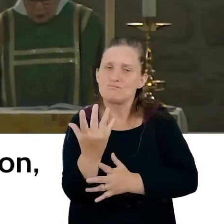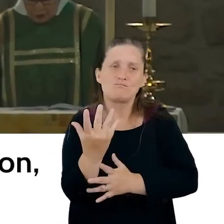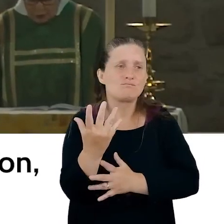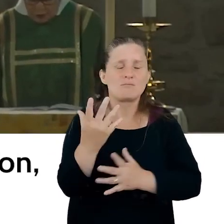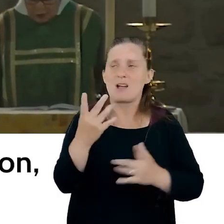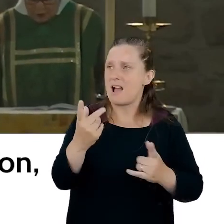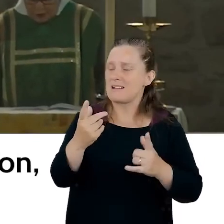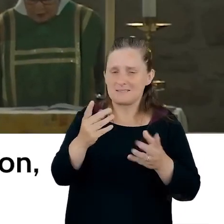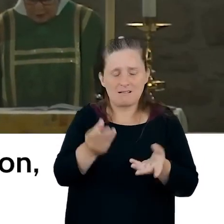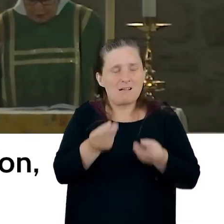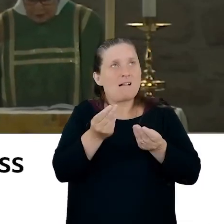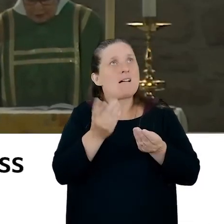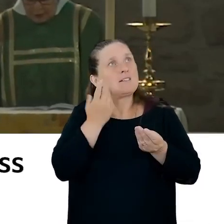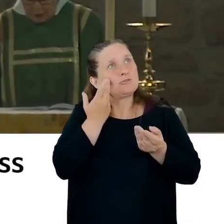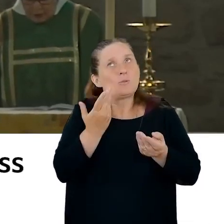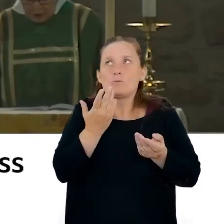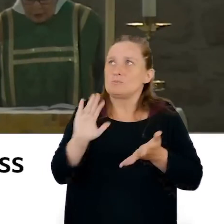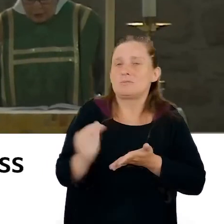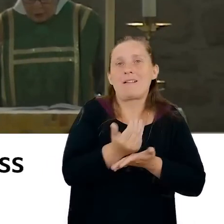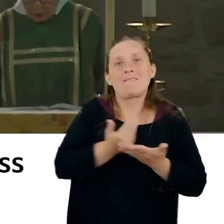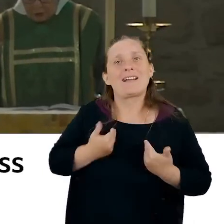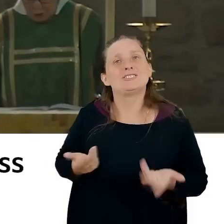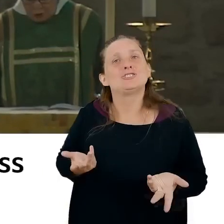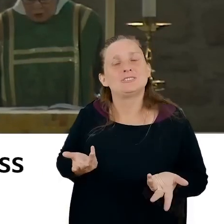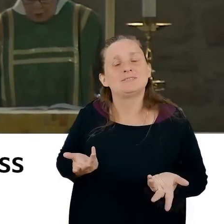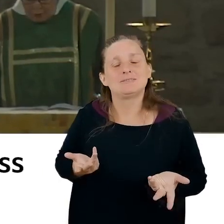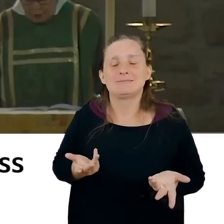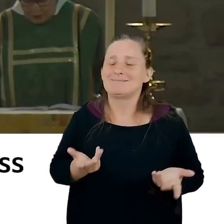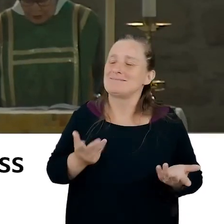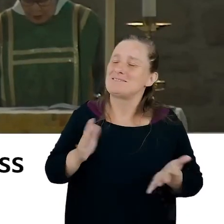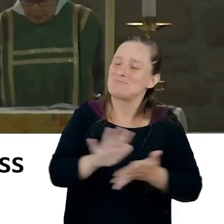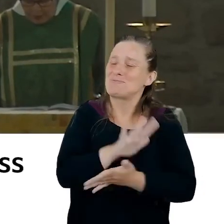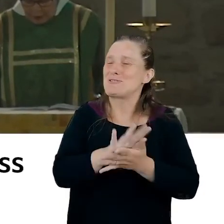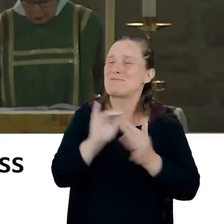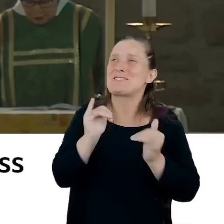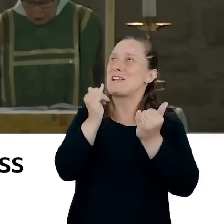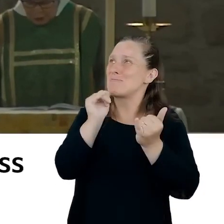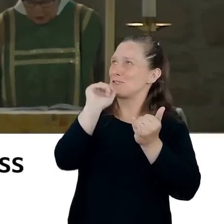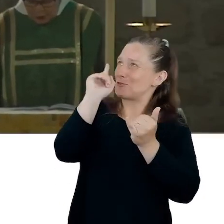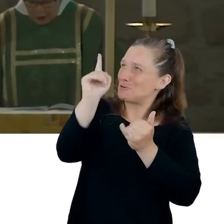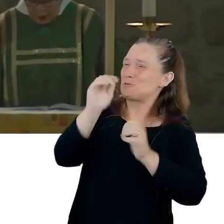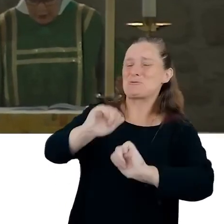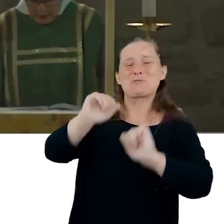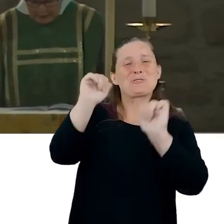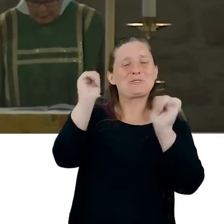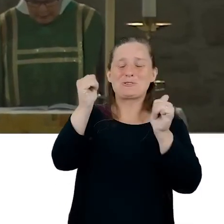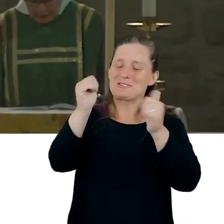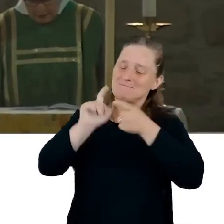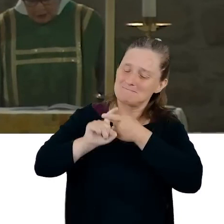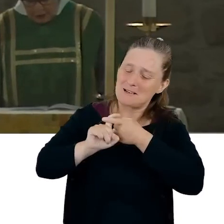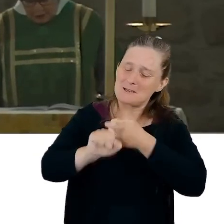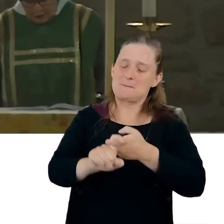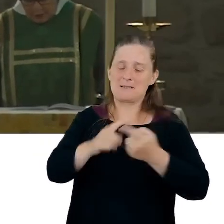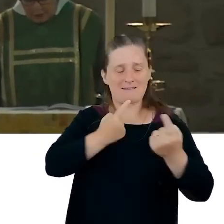and tokens of salvation, so with joy we celebrate your goodness and